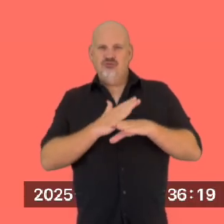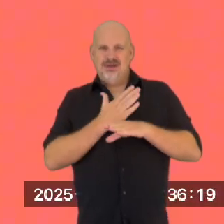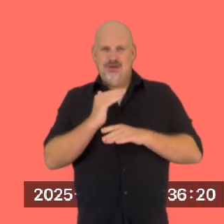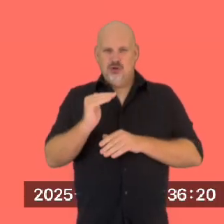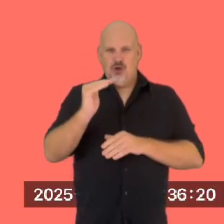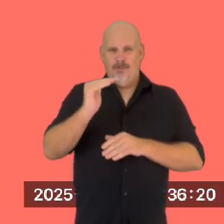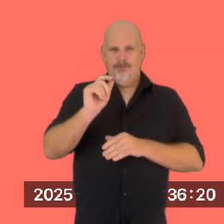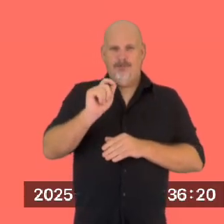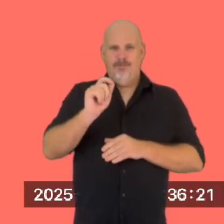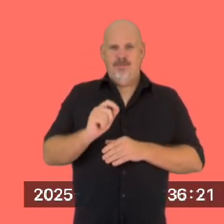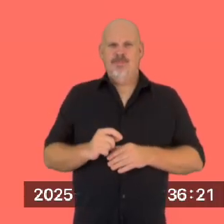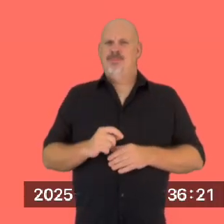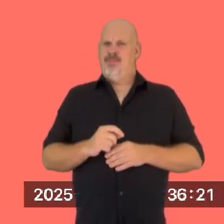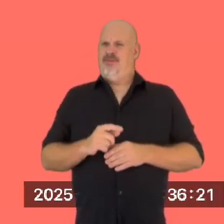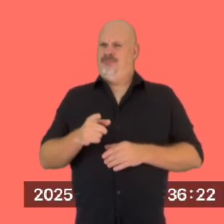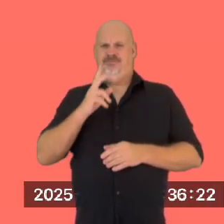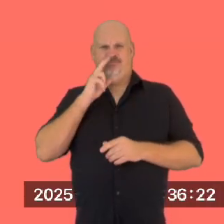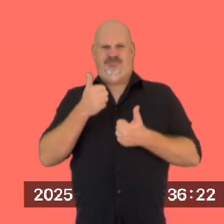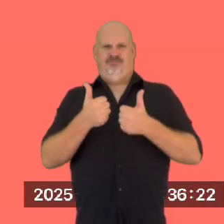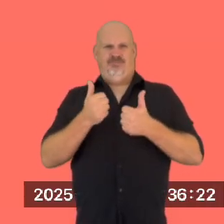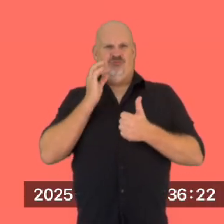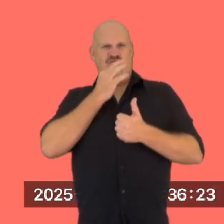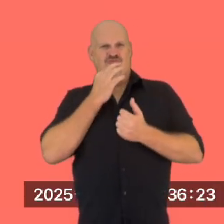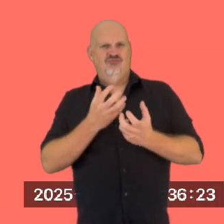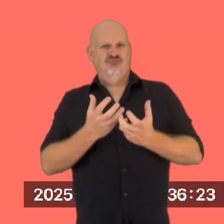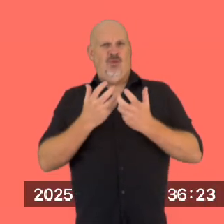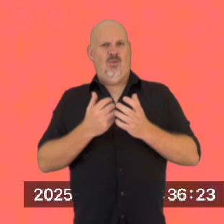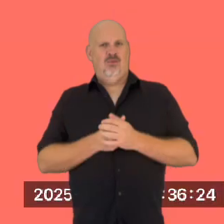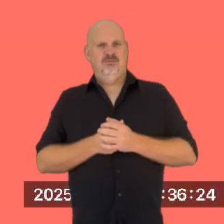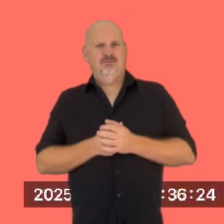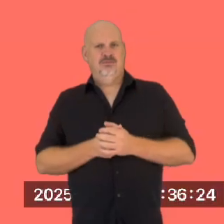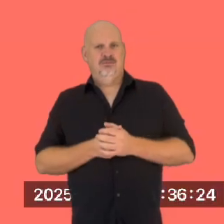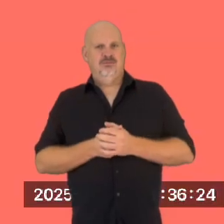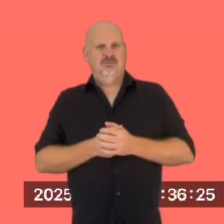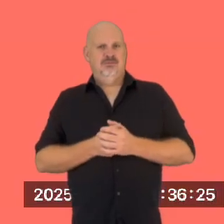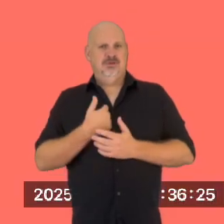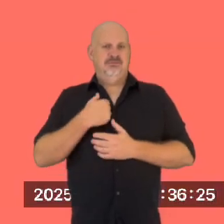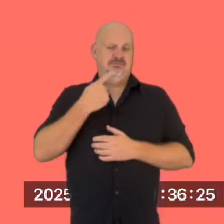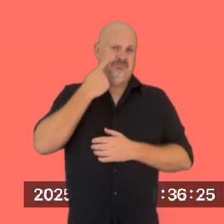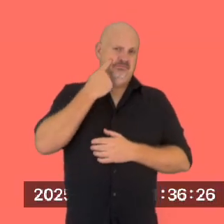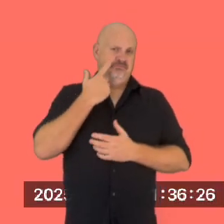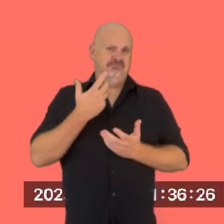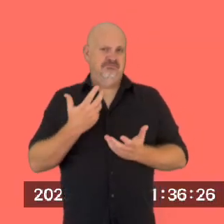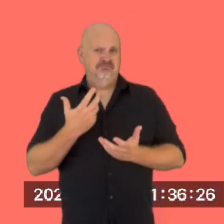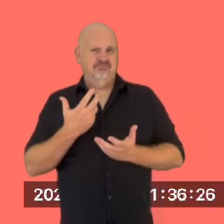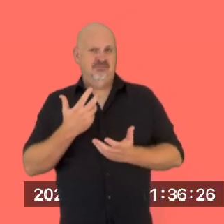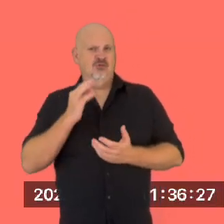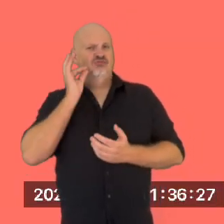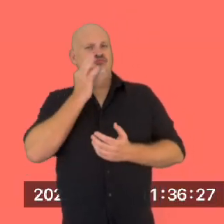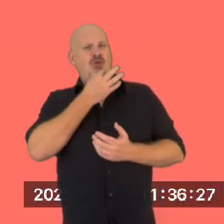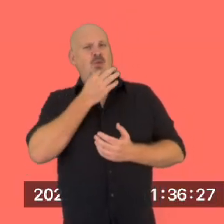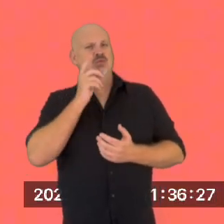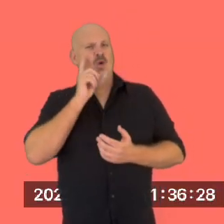yeah, slightly brighter green up at the top there. Jolly this rose. And you can think of names for them as well. I mean, I